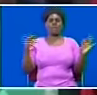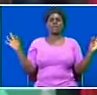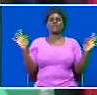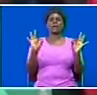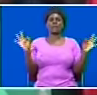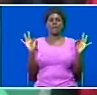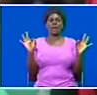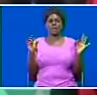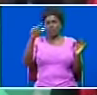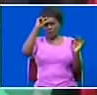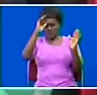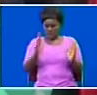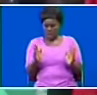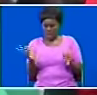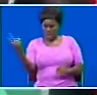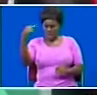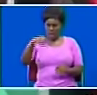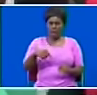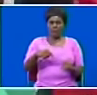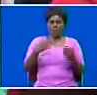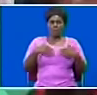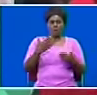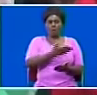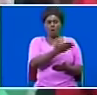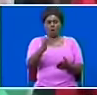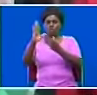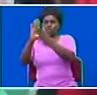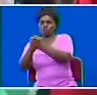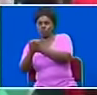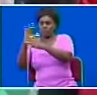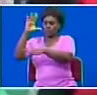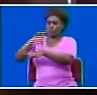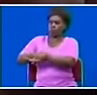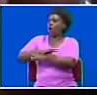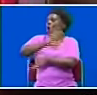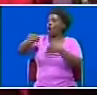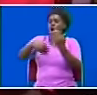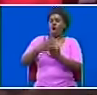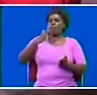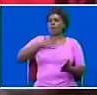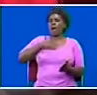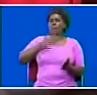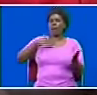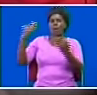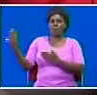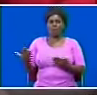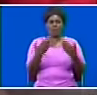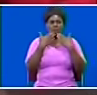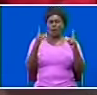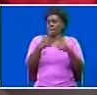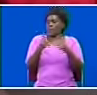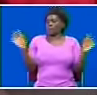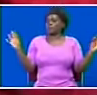sana jinsi governor yetu amekuja. Hii watu yote ni wetu, iwe Jubilee, iwe ODM, wote ni wetu. Na watu wote tunawakaribisha hapa. Lakini